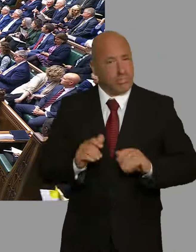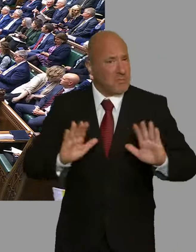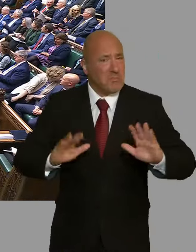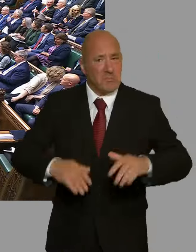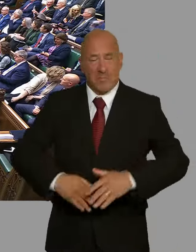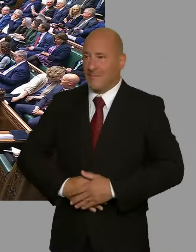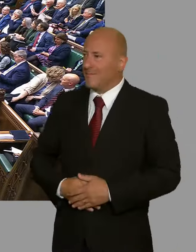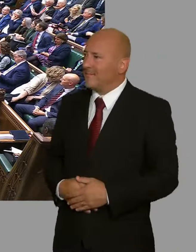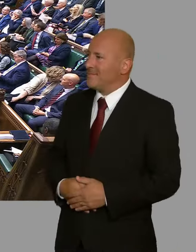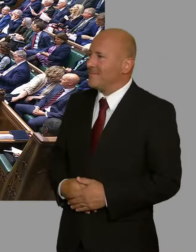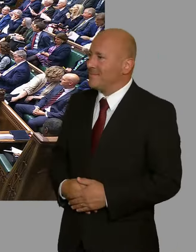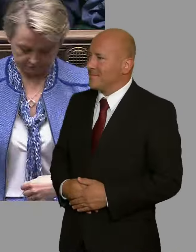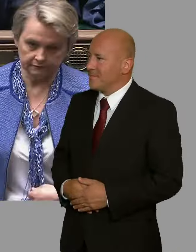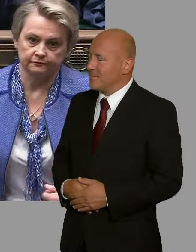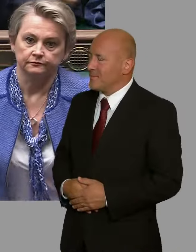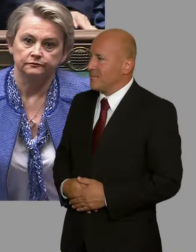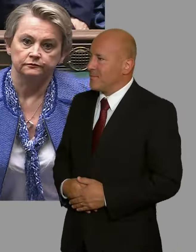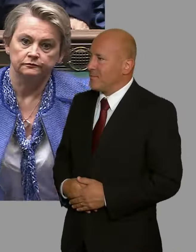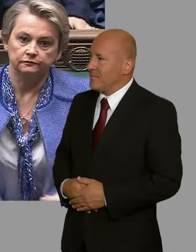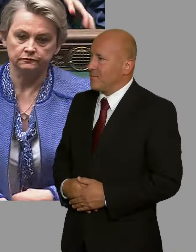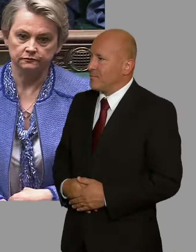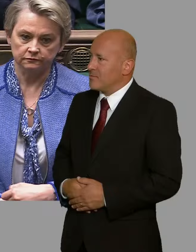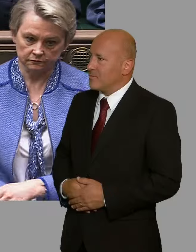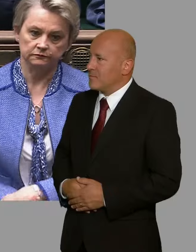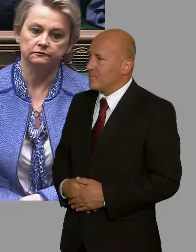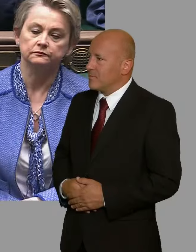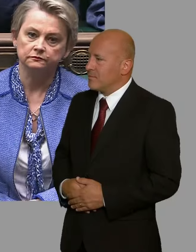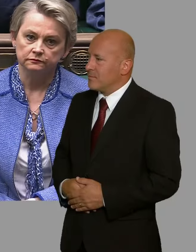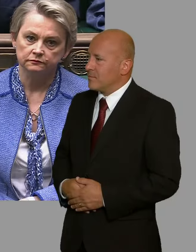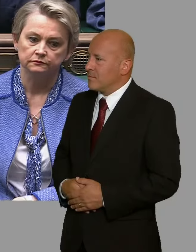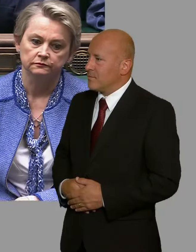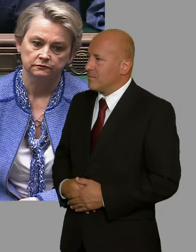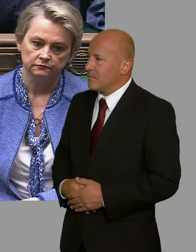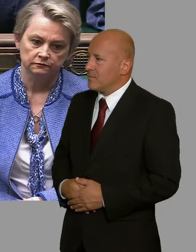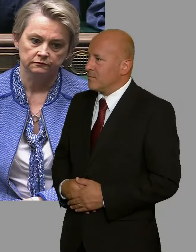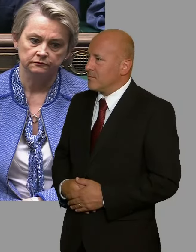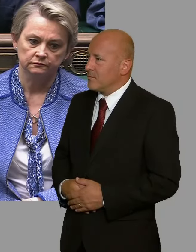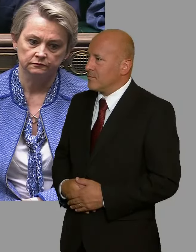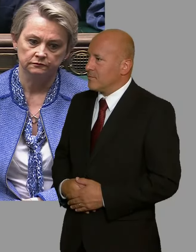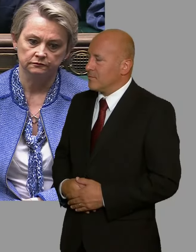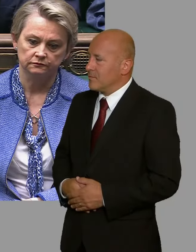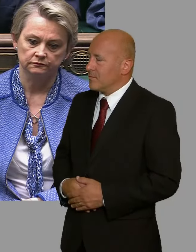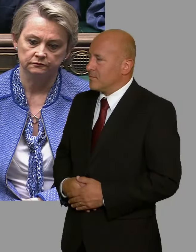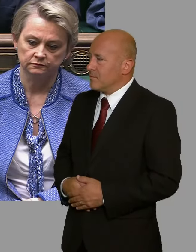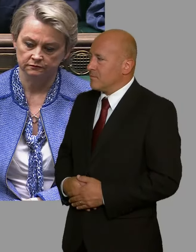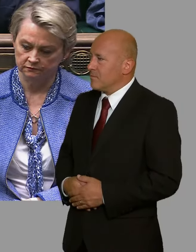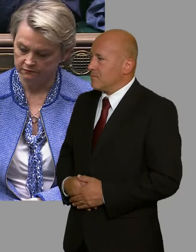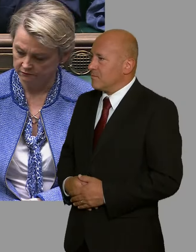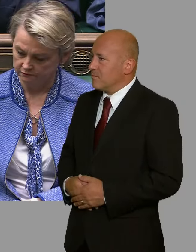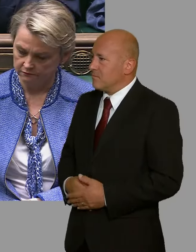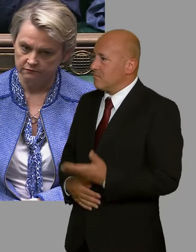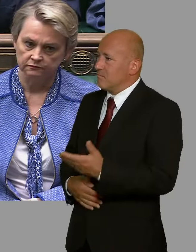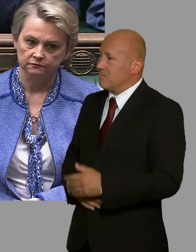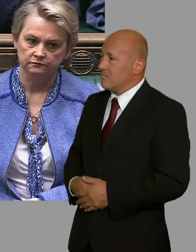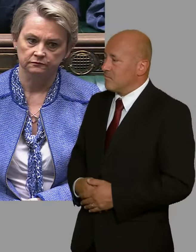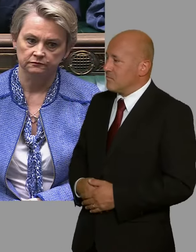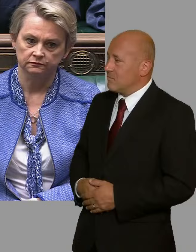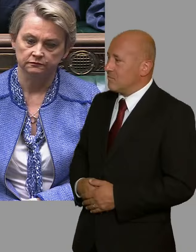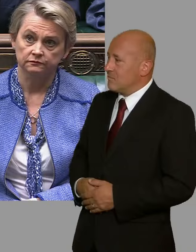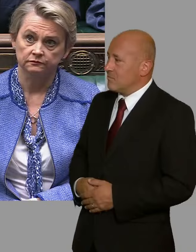Mr. Speaker, my deepest condolences, and I'm sure those of the whole House, are with the families and friends of